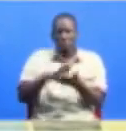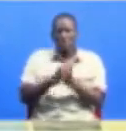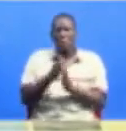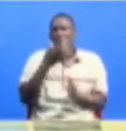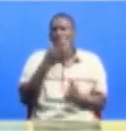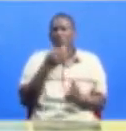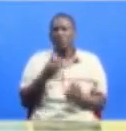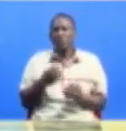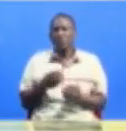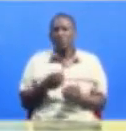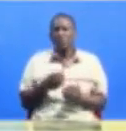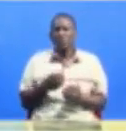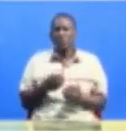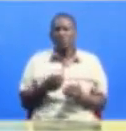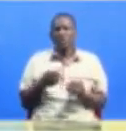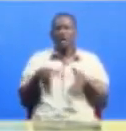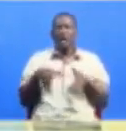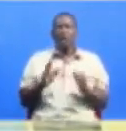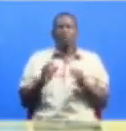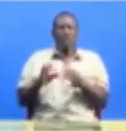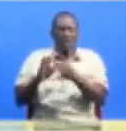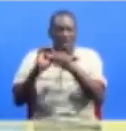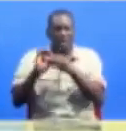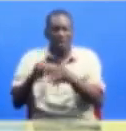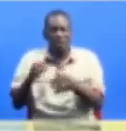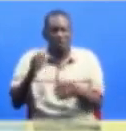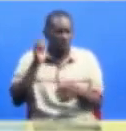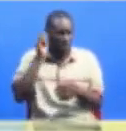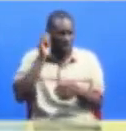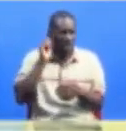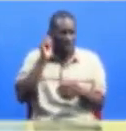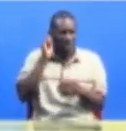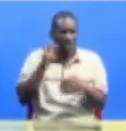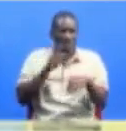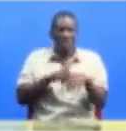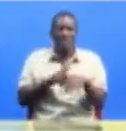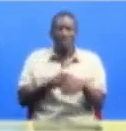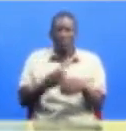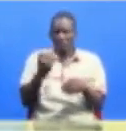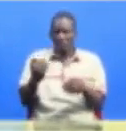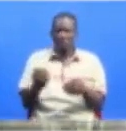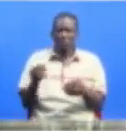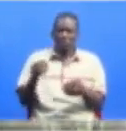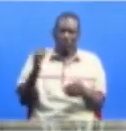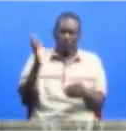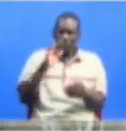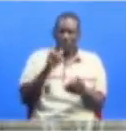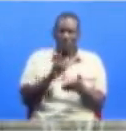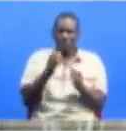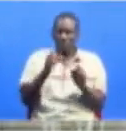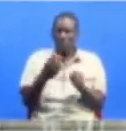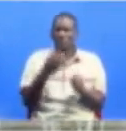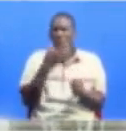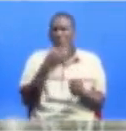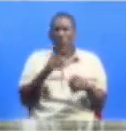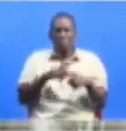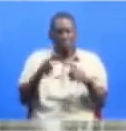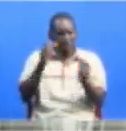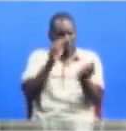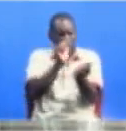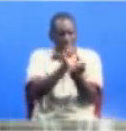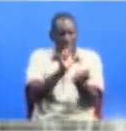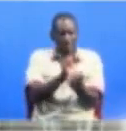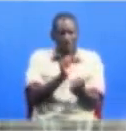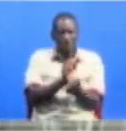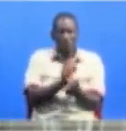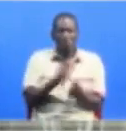vile wanakaa na kimila na desturi za Kalenjin ambao mtoto akitoka kweli unaona ni mwanaume na anaweza fanya kazi. But the punishment seemed